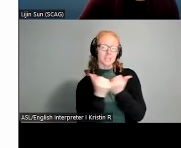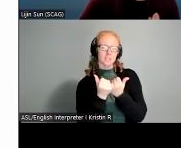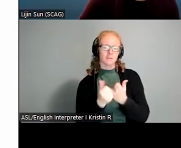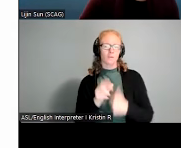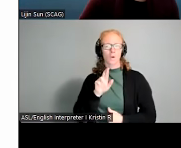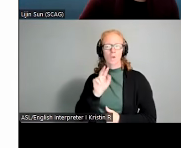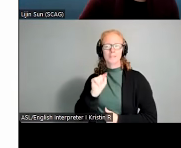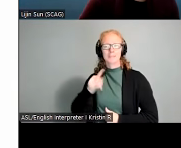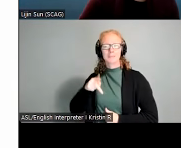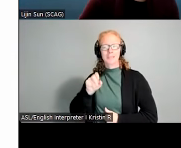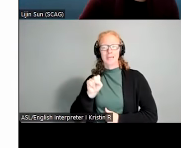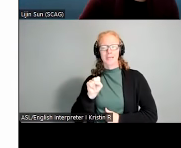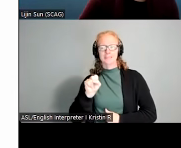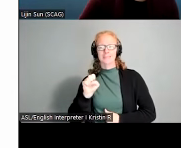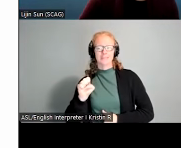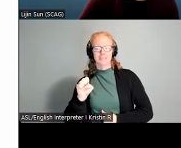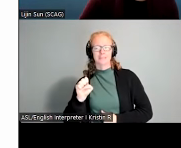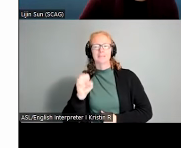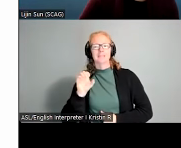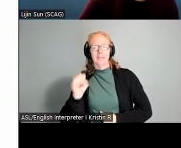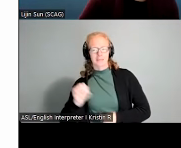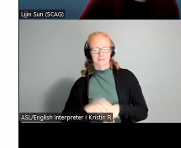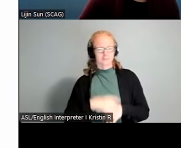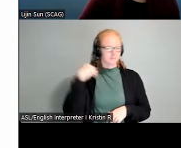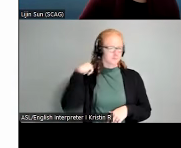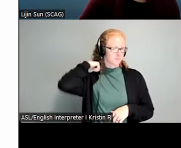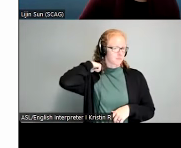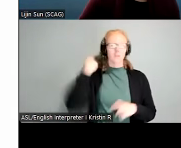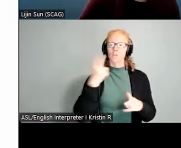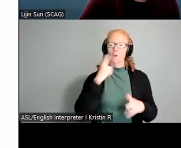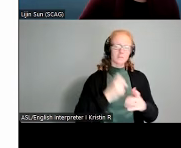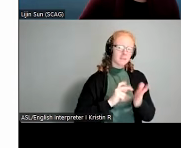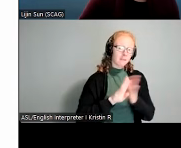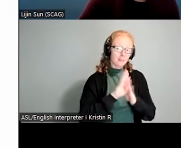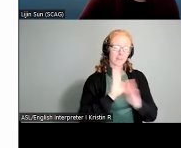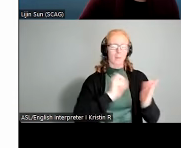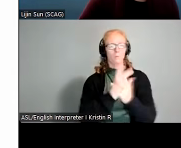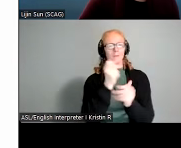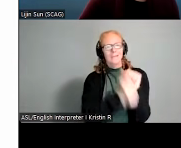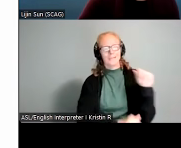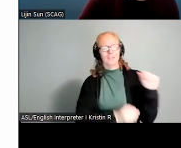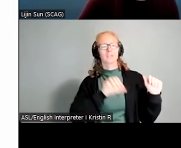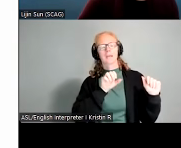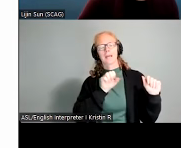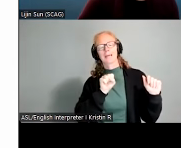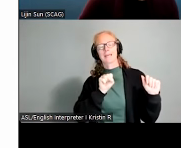it has the greatest responsibility for developing and approving the RTP and SES. What I would like